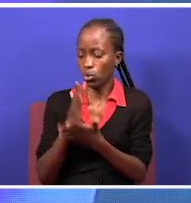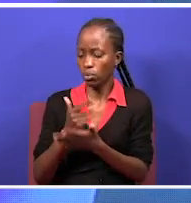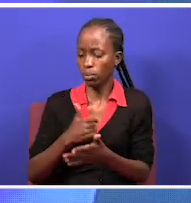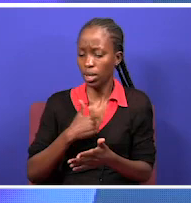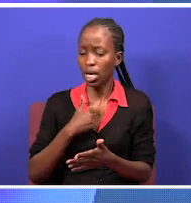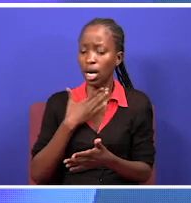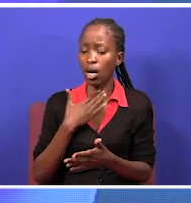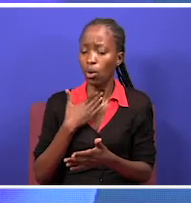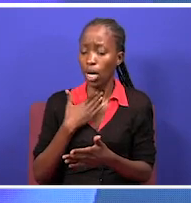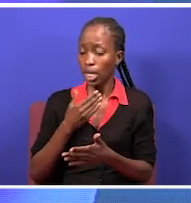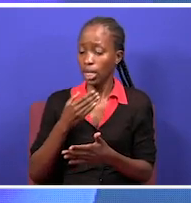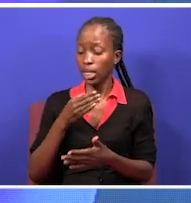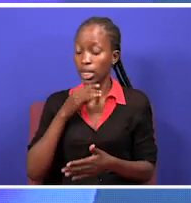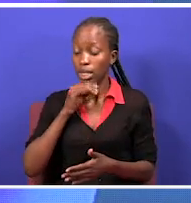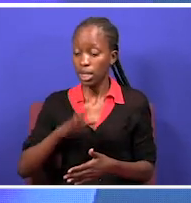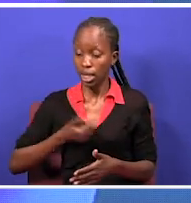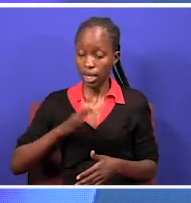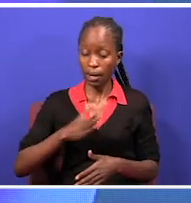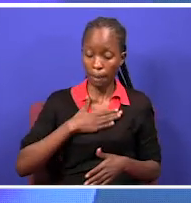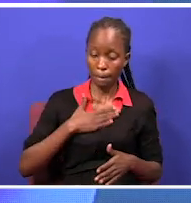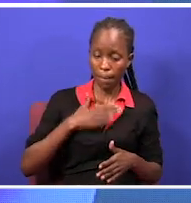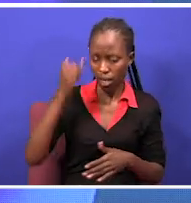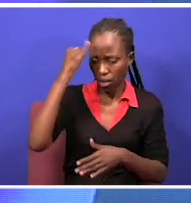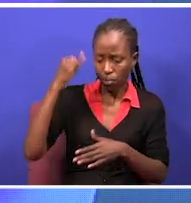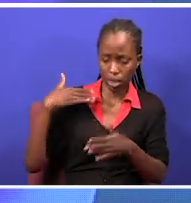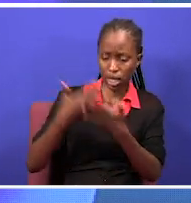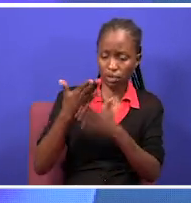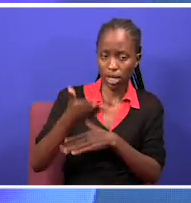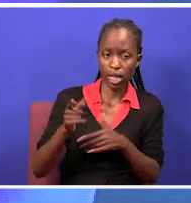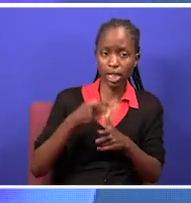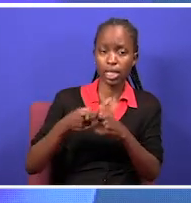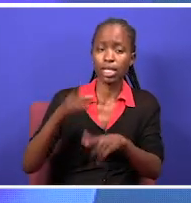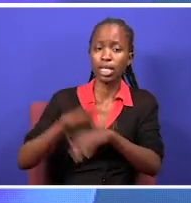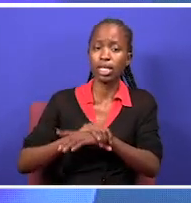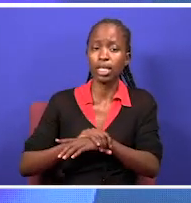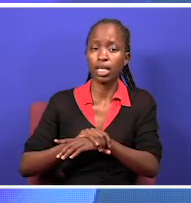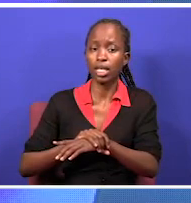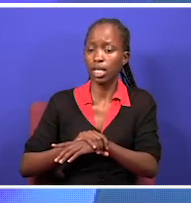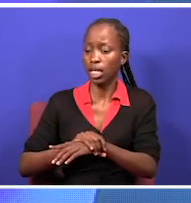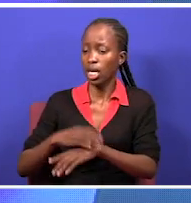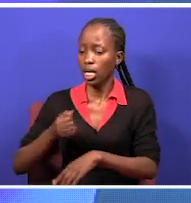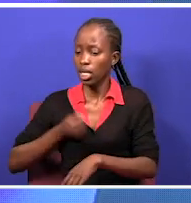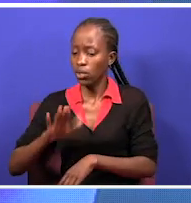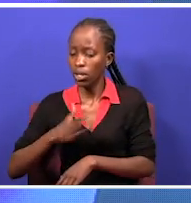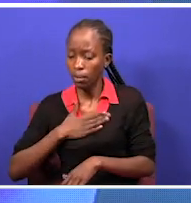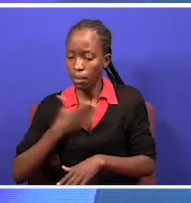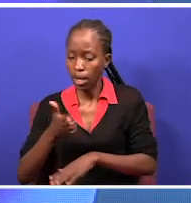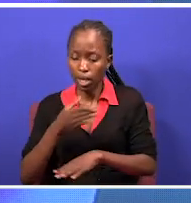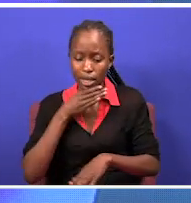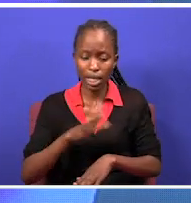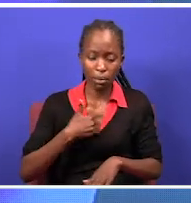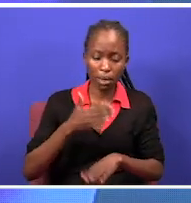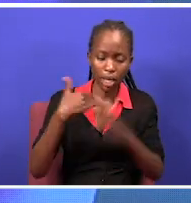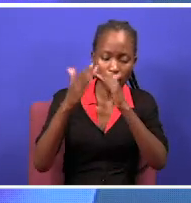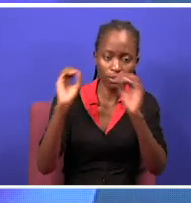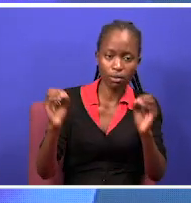to be in heaven. Can you imagine arriving there and finding Joyce is not here? Where is Chris? I don't know